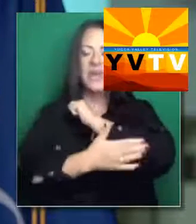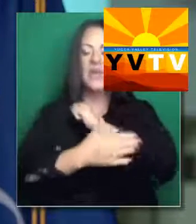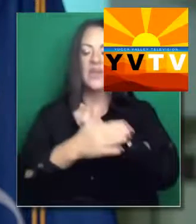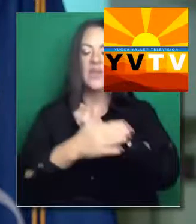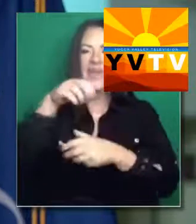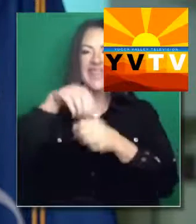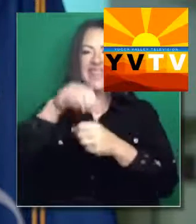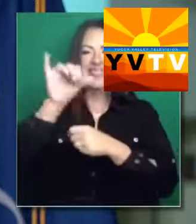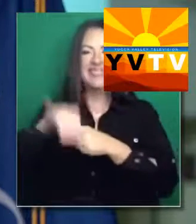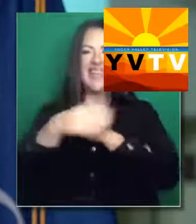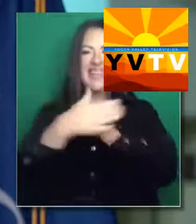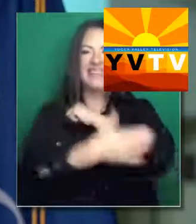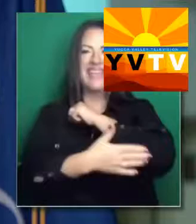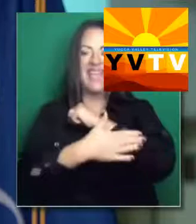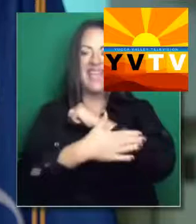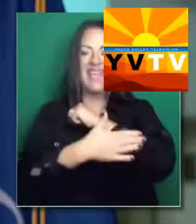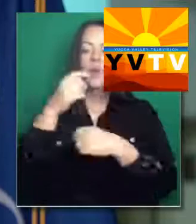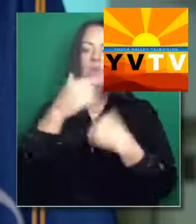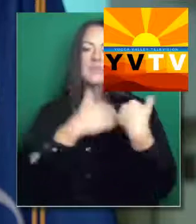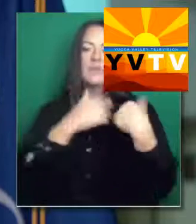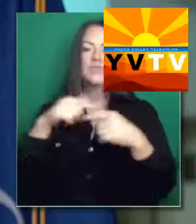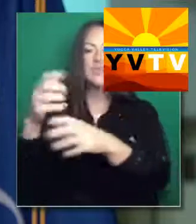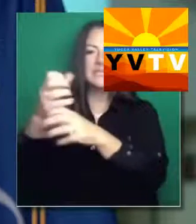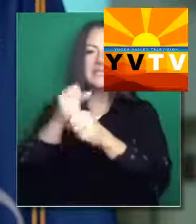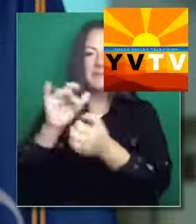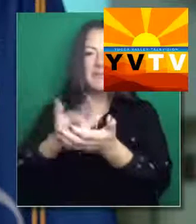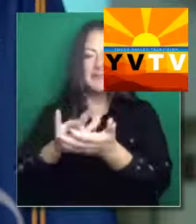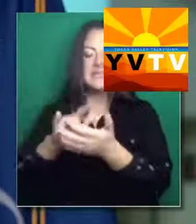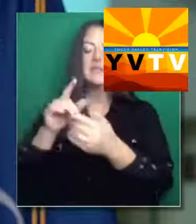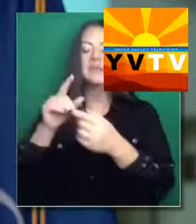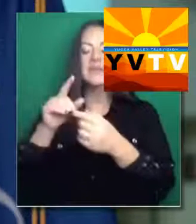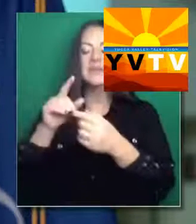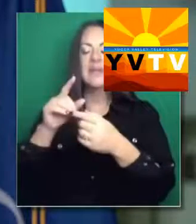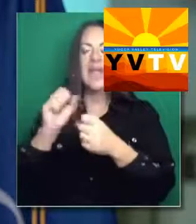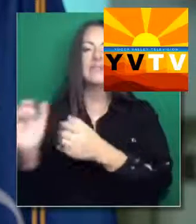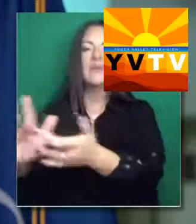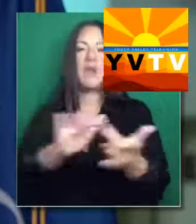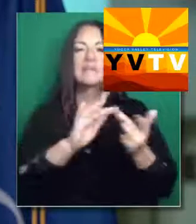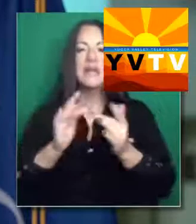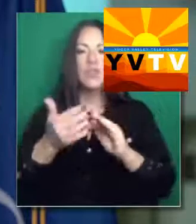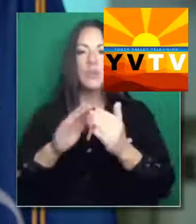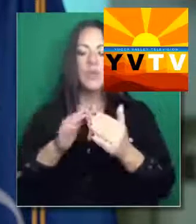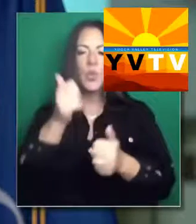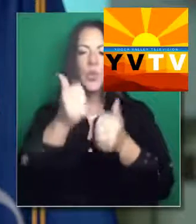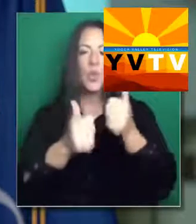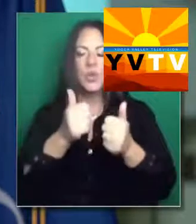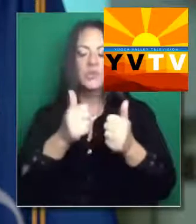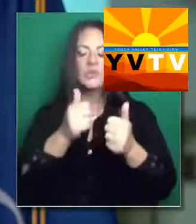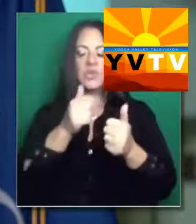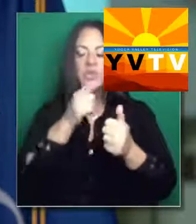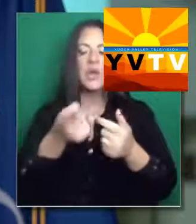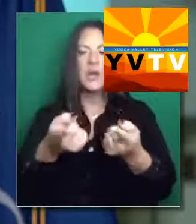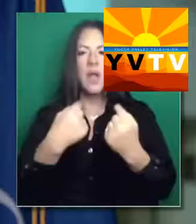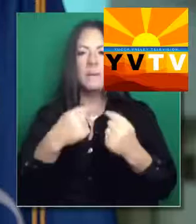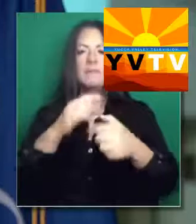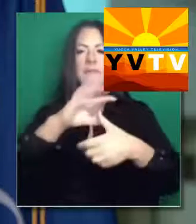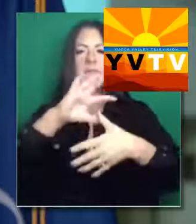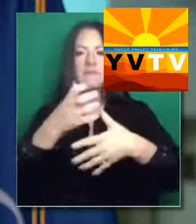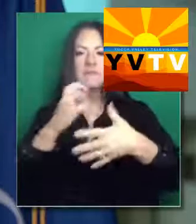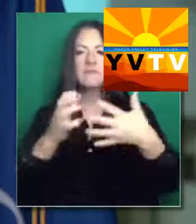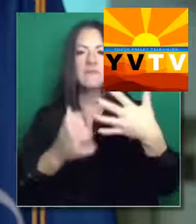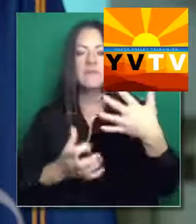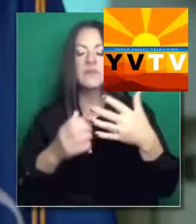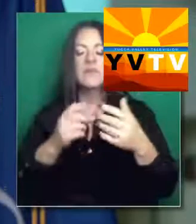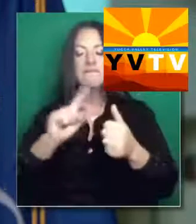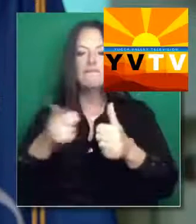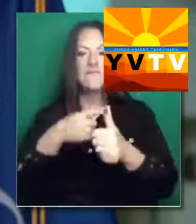then obviously within that, a subset. We've got a very comprehensive registry. We've got protocols that predate this pandemic as it relates to